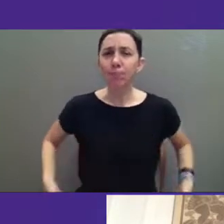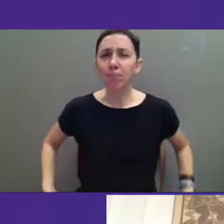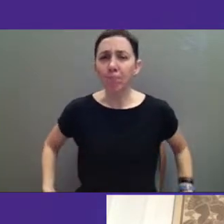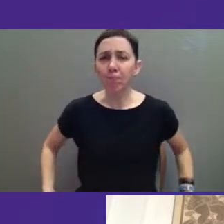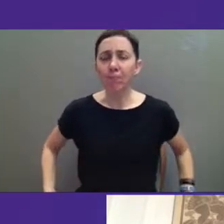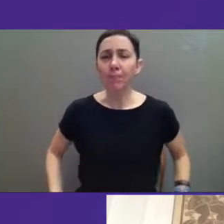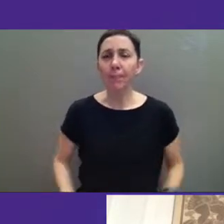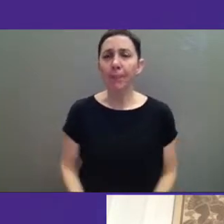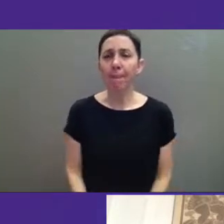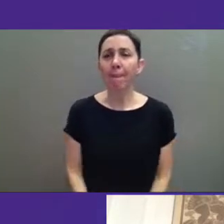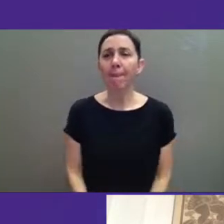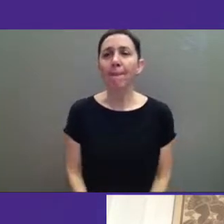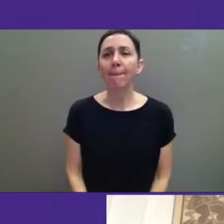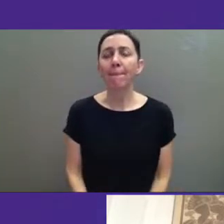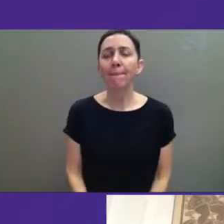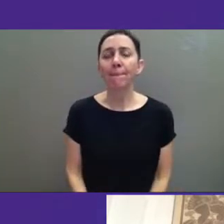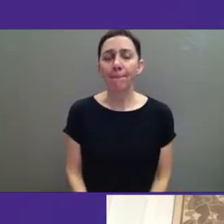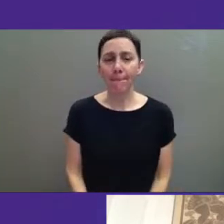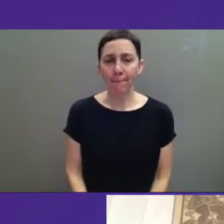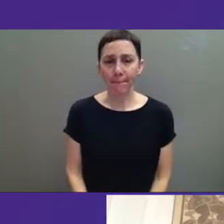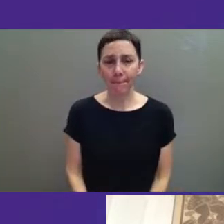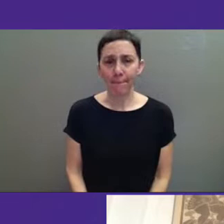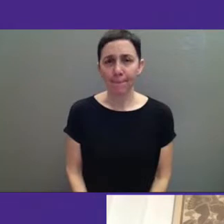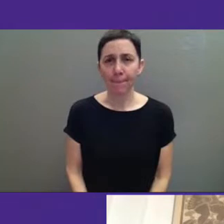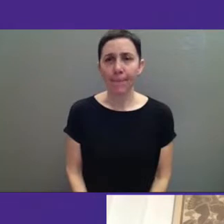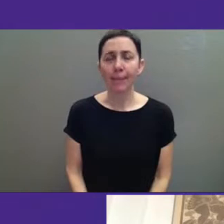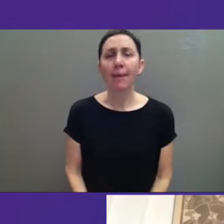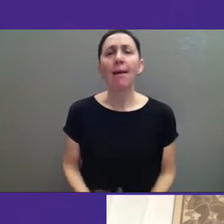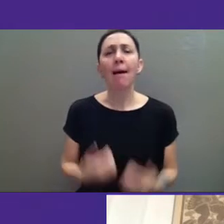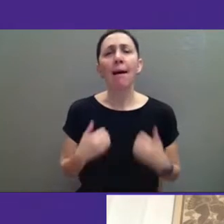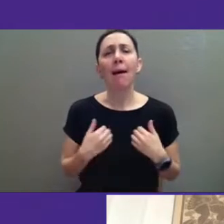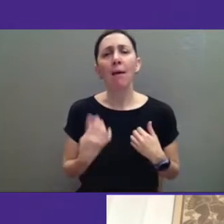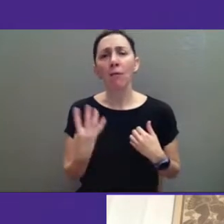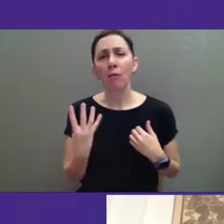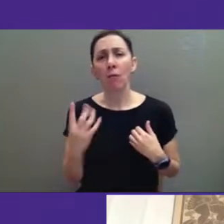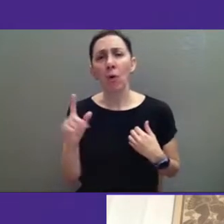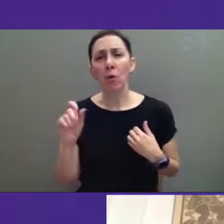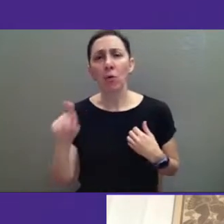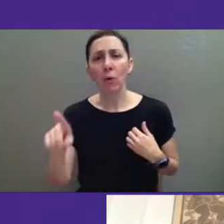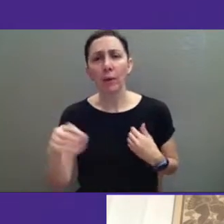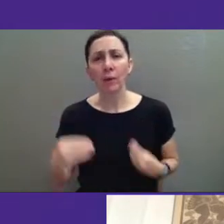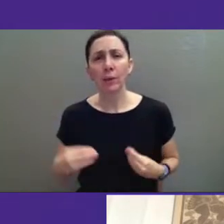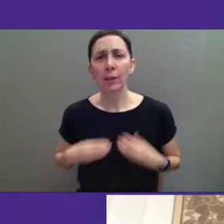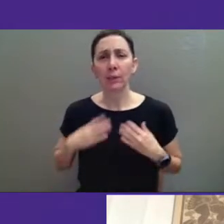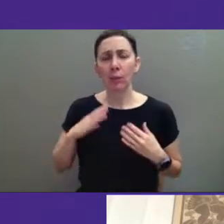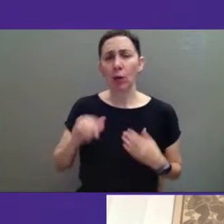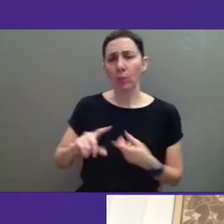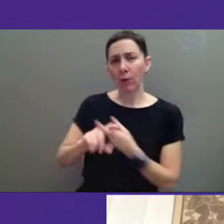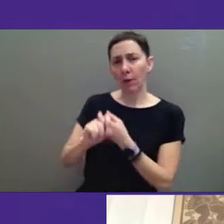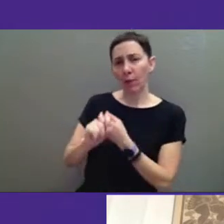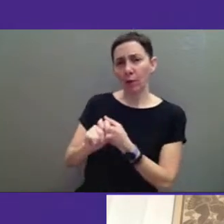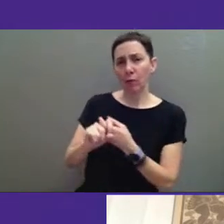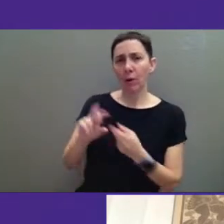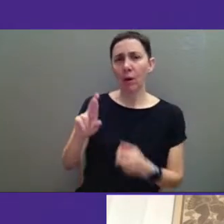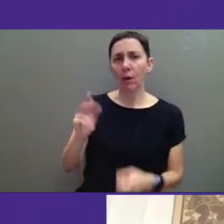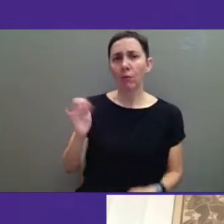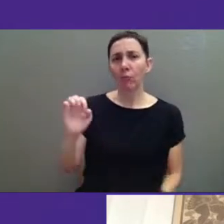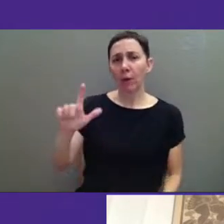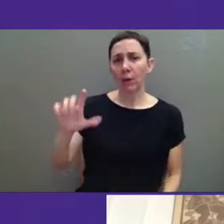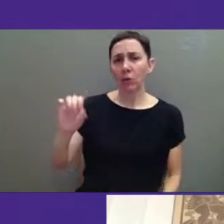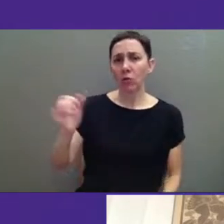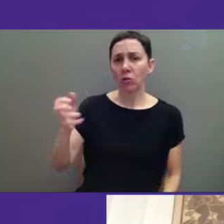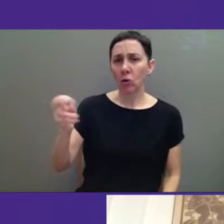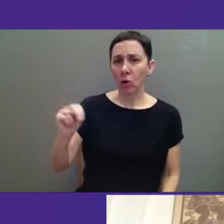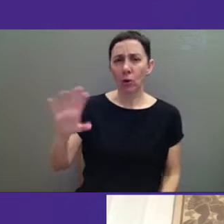I will share now 4 questions with you, which are inspired by my friend Rachel Collin and artist's work. When you hear